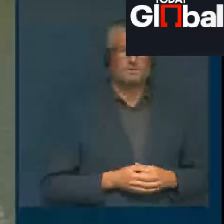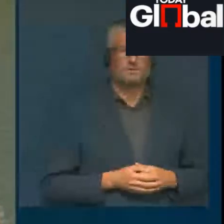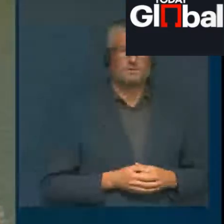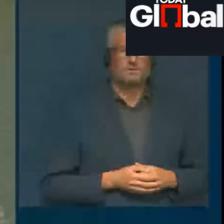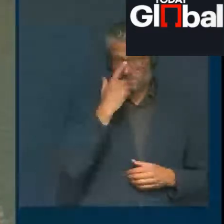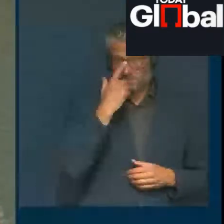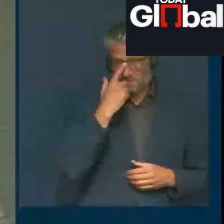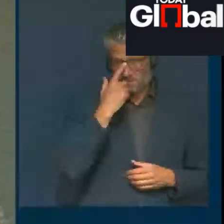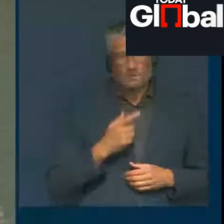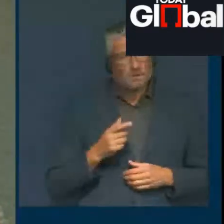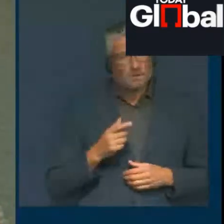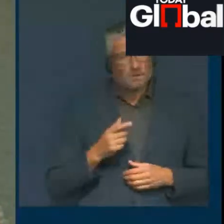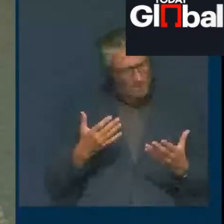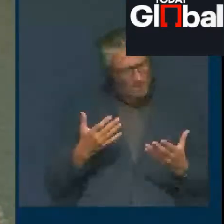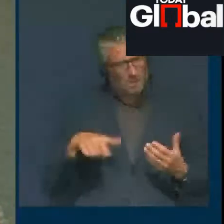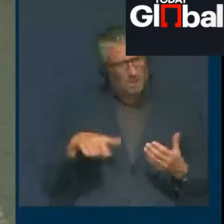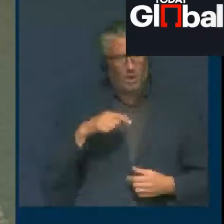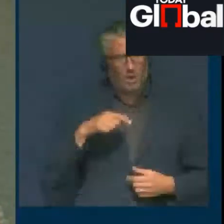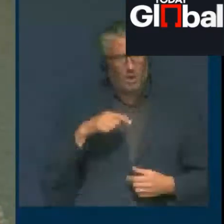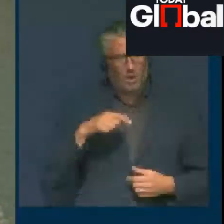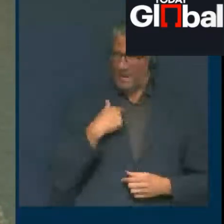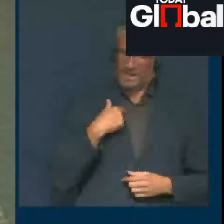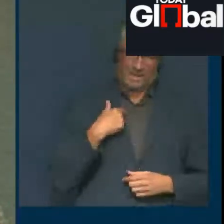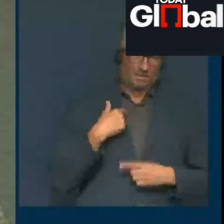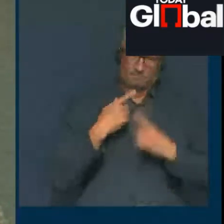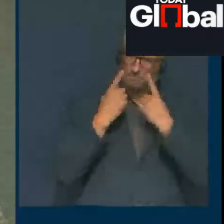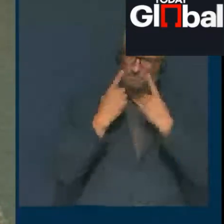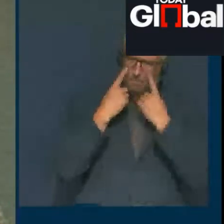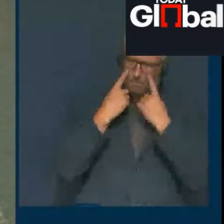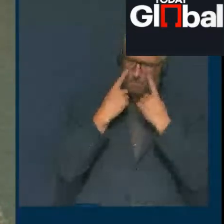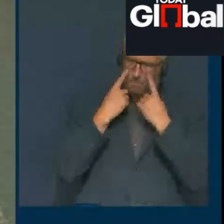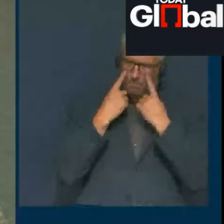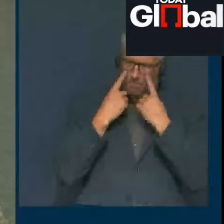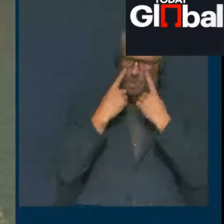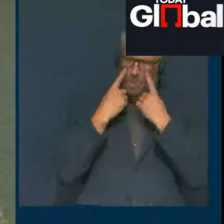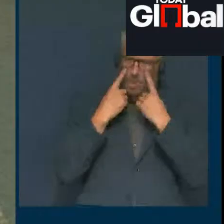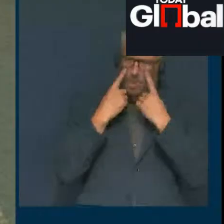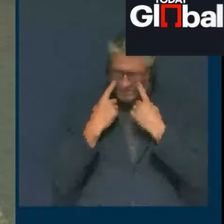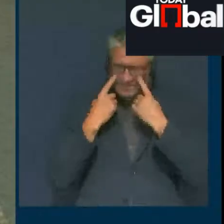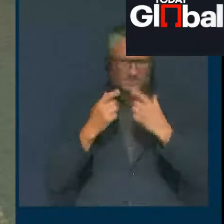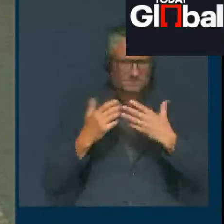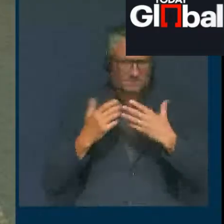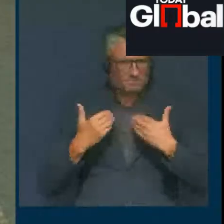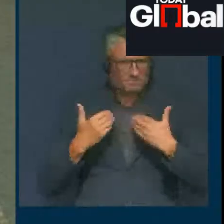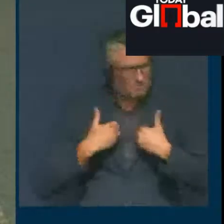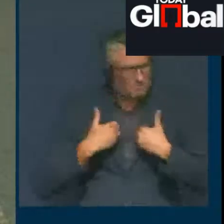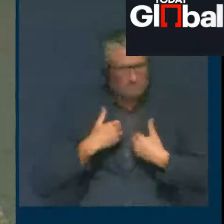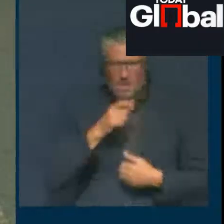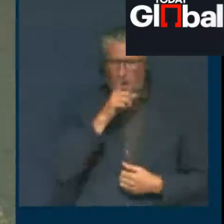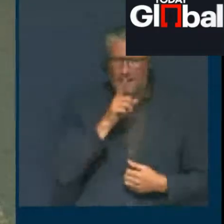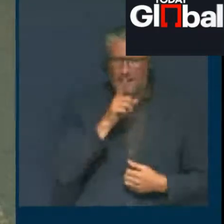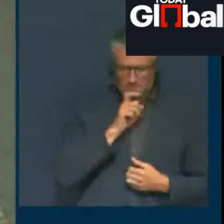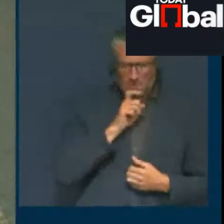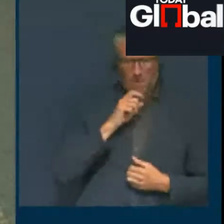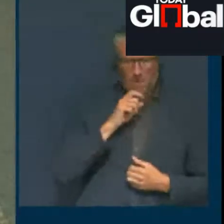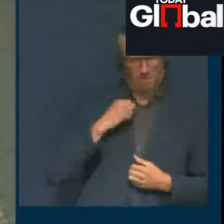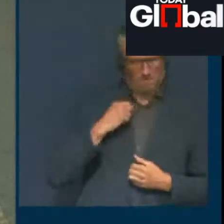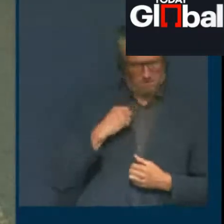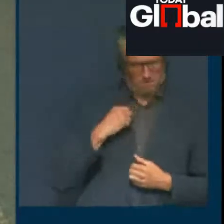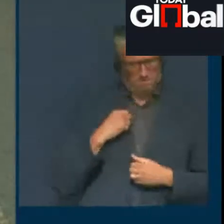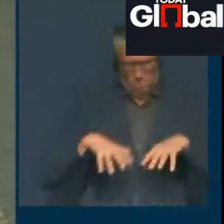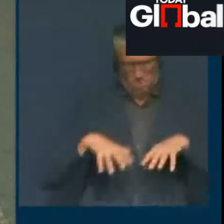witnessed the expression of interest of the state of Qatar to host the Conference of Persons with Disabilities